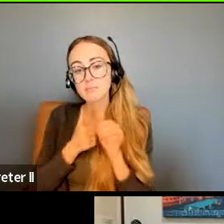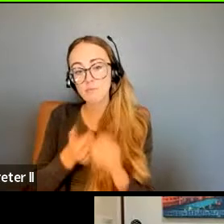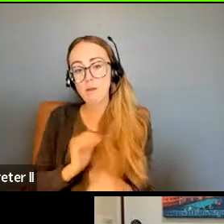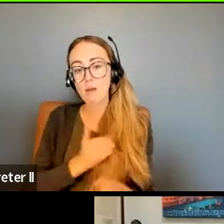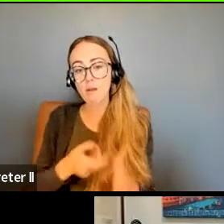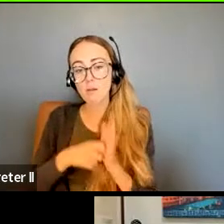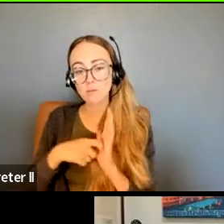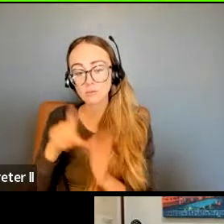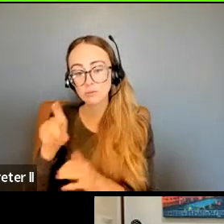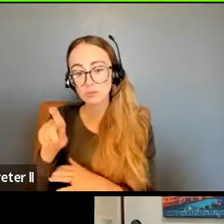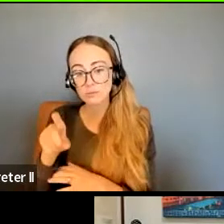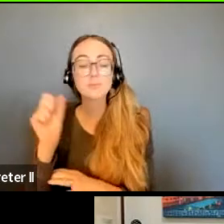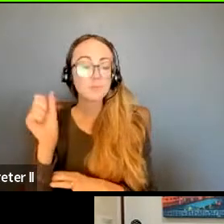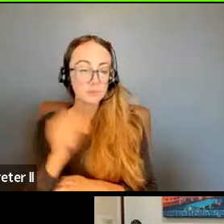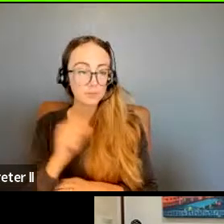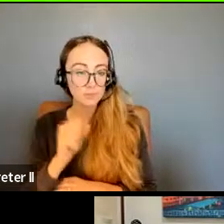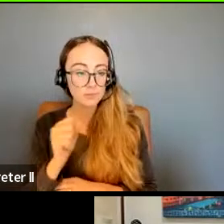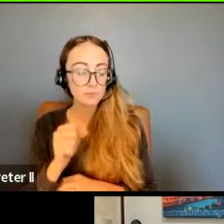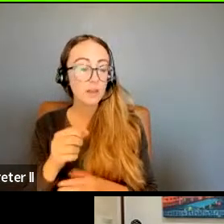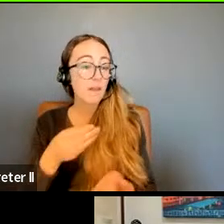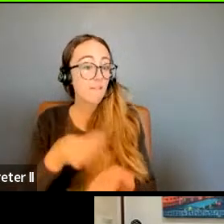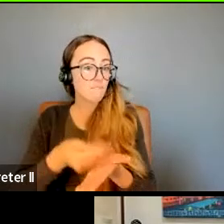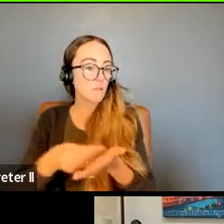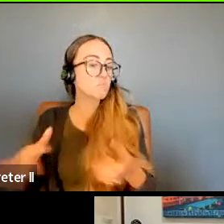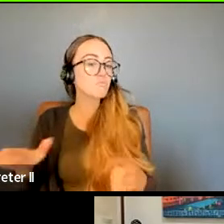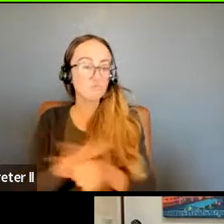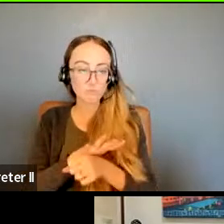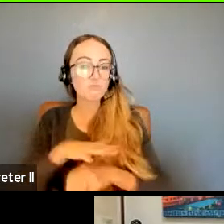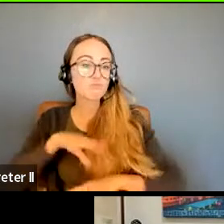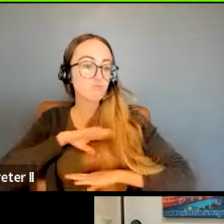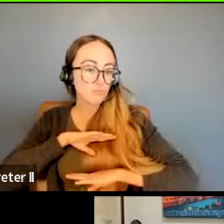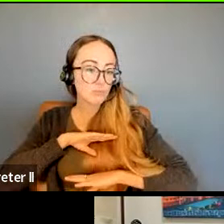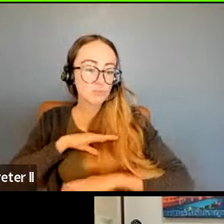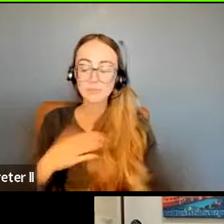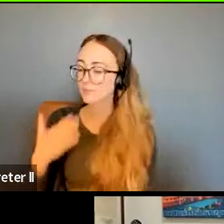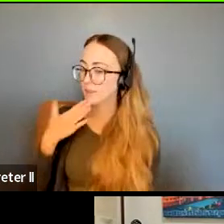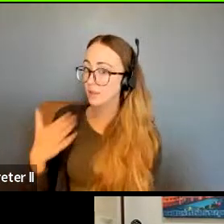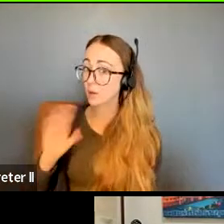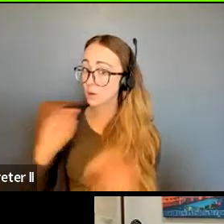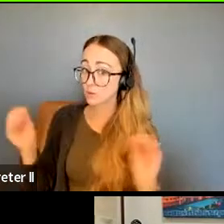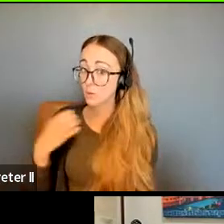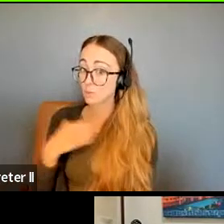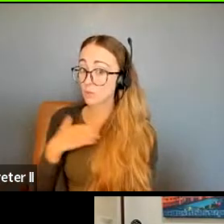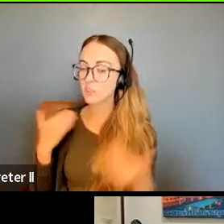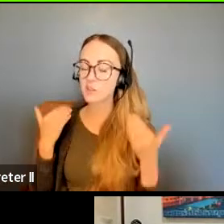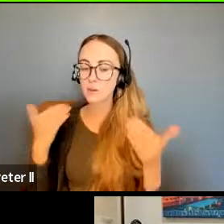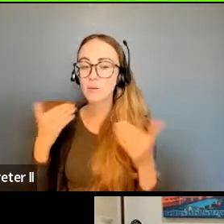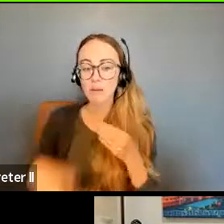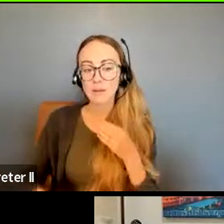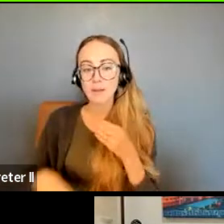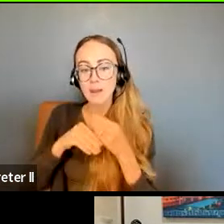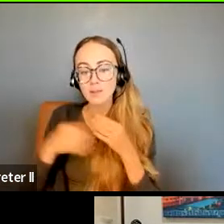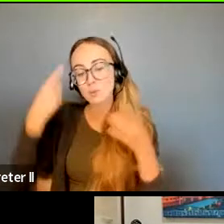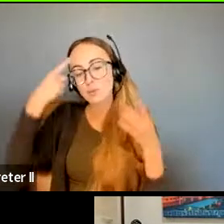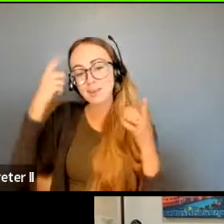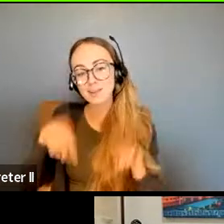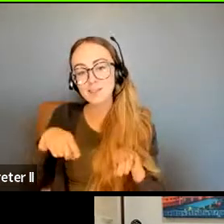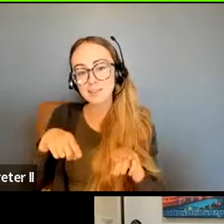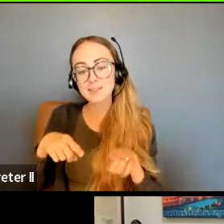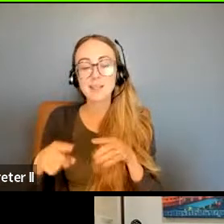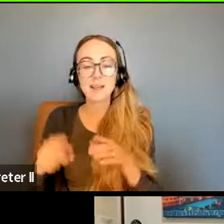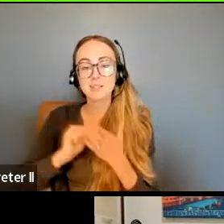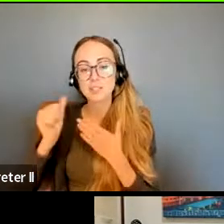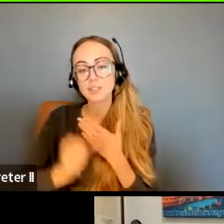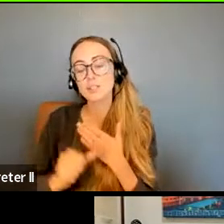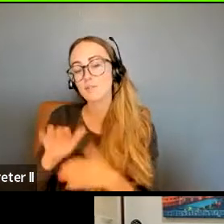council requirements? Yes, it does, and funds are sufficient. Thank you. Without objection, this measure will be placed on the consent agenda for the April